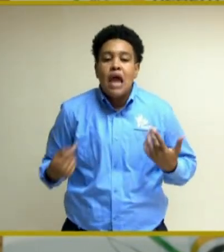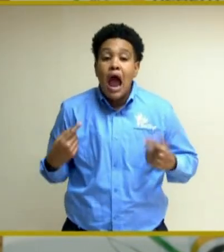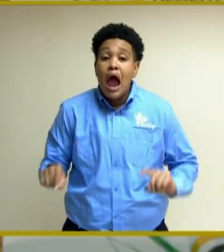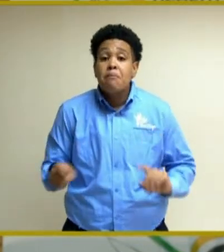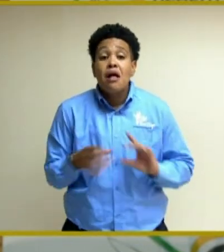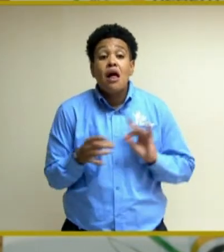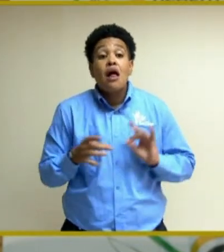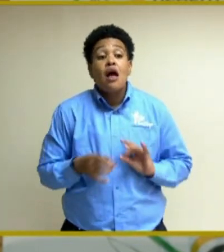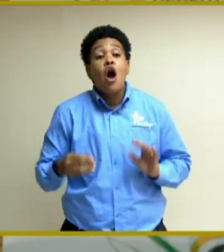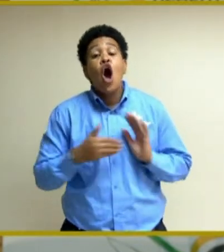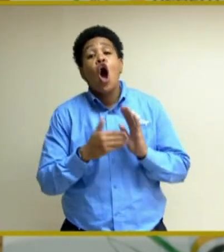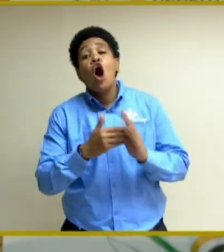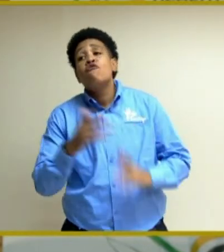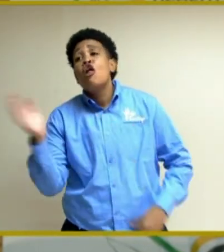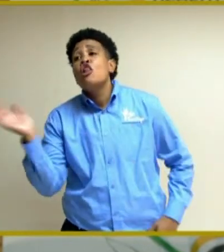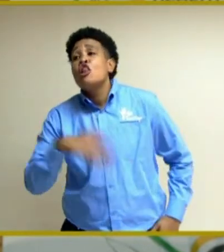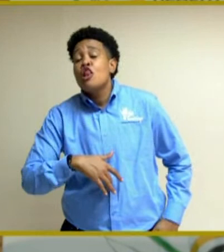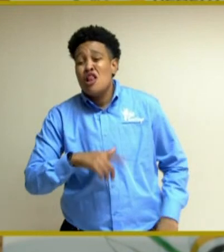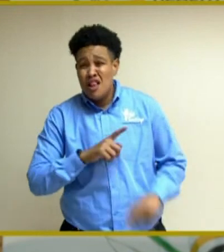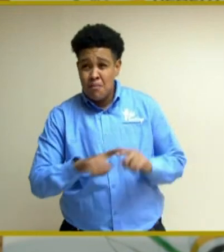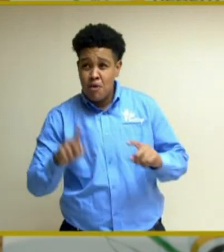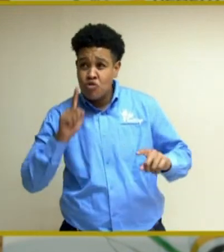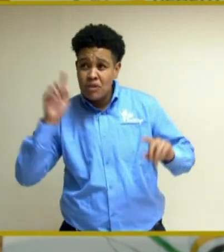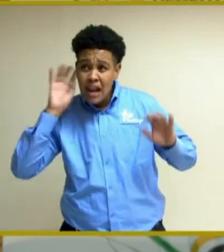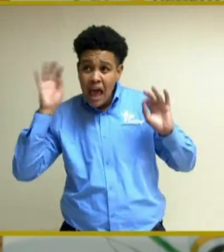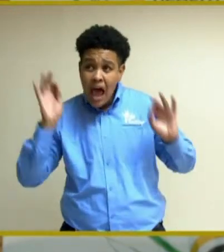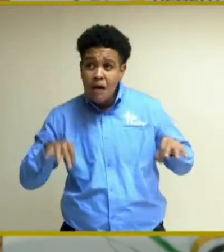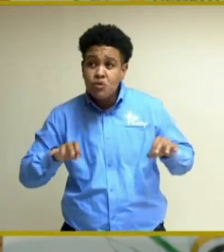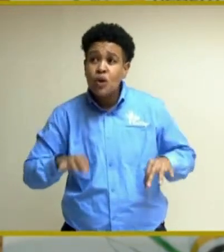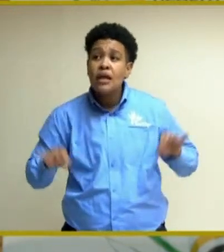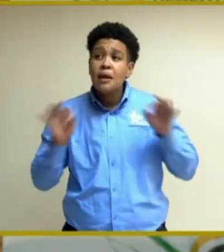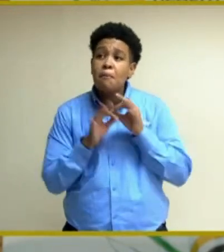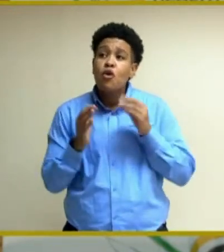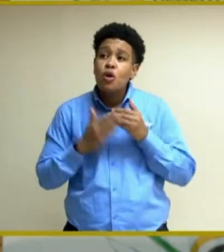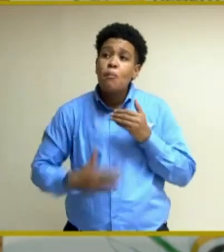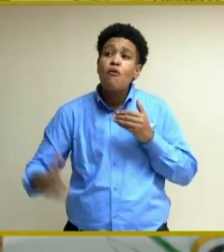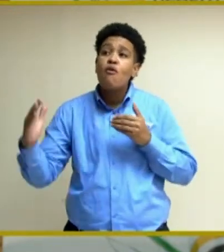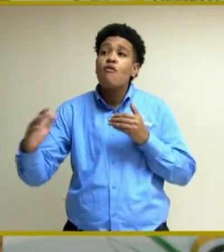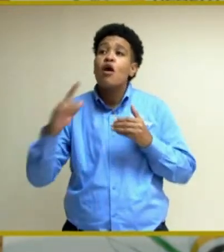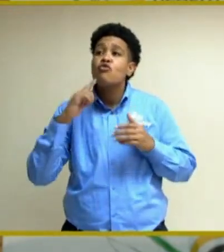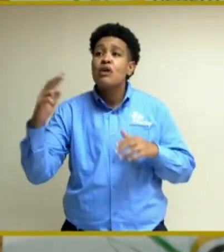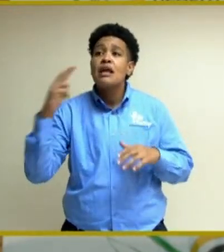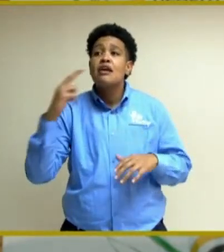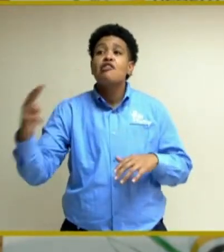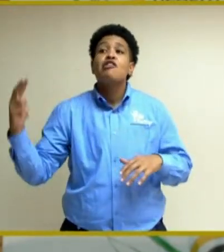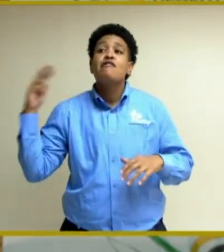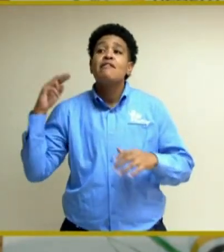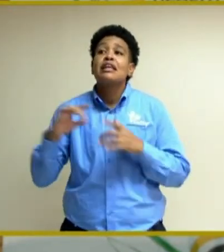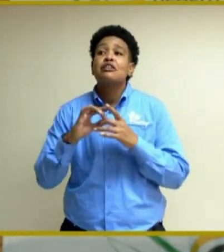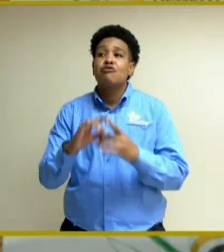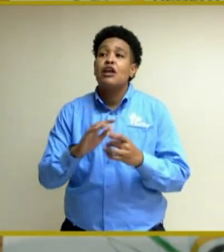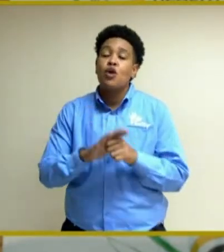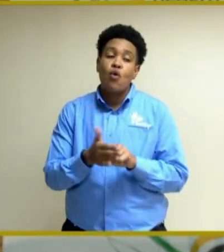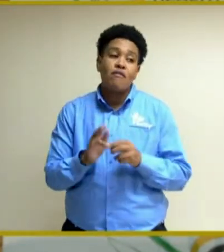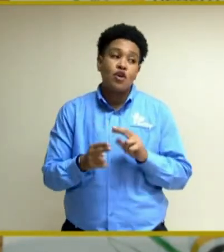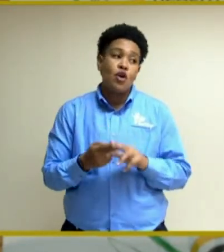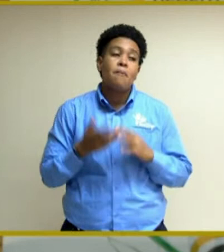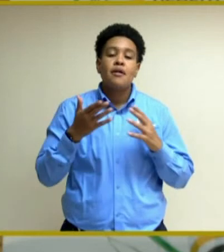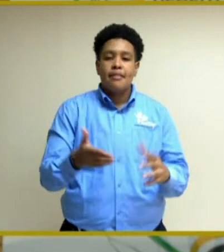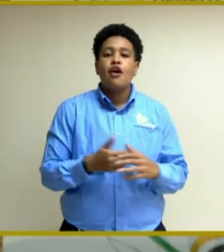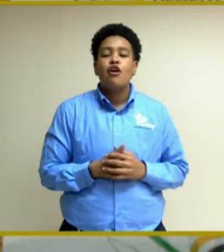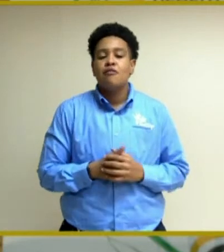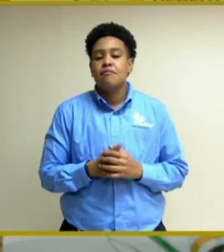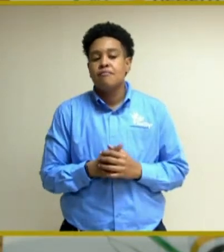that's often ignored, but so absolutely critical in moving forward, and is reflected again in the COVID numbers. And